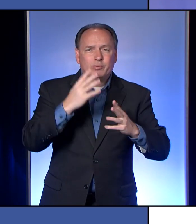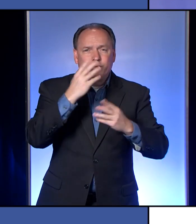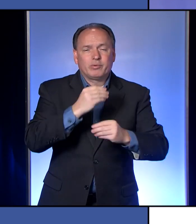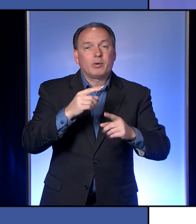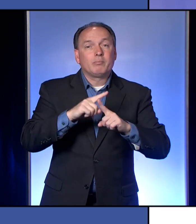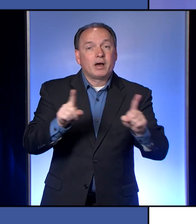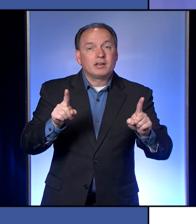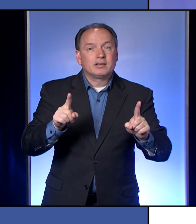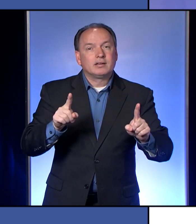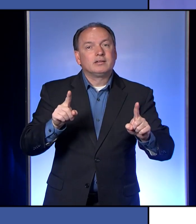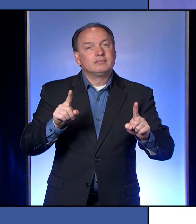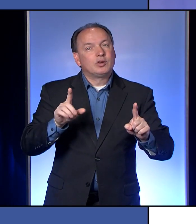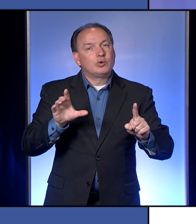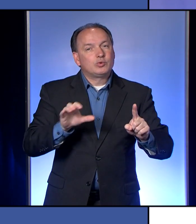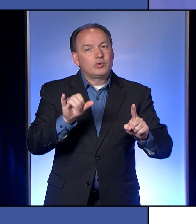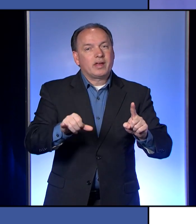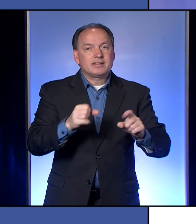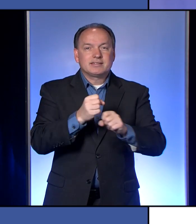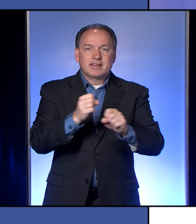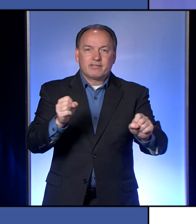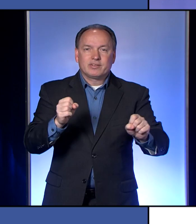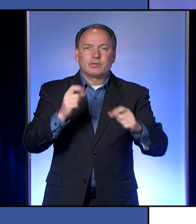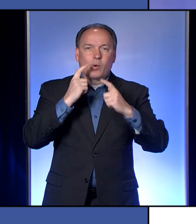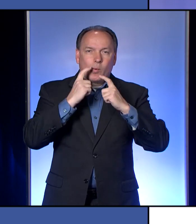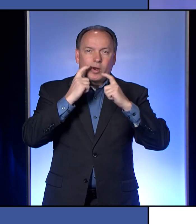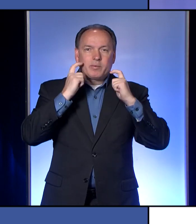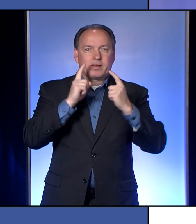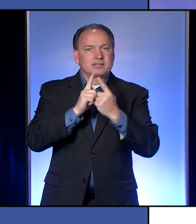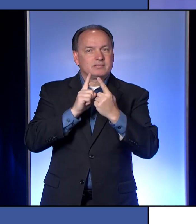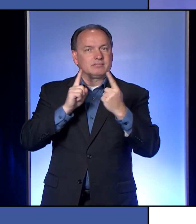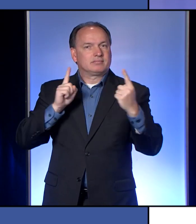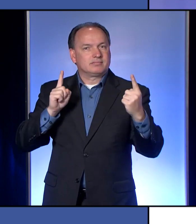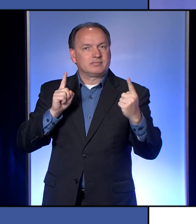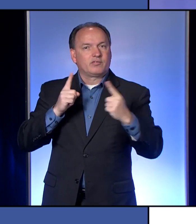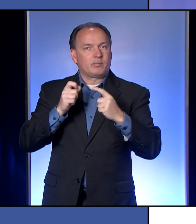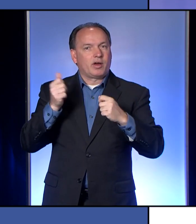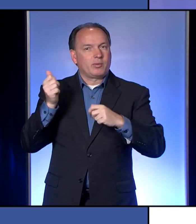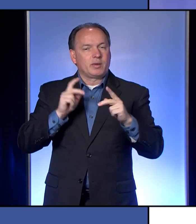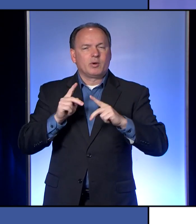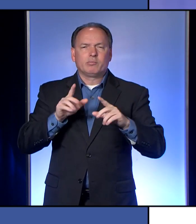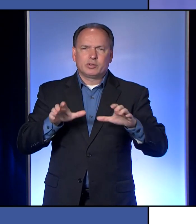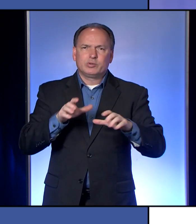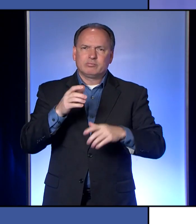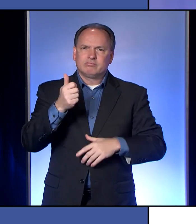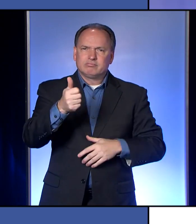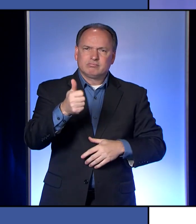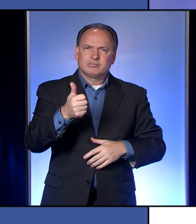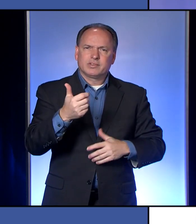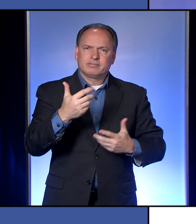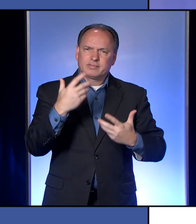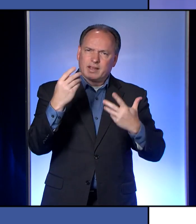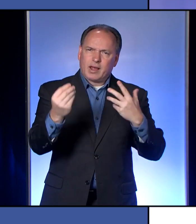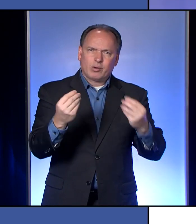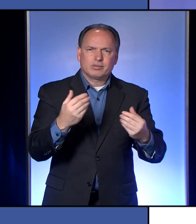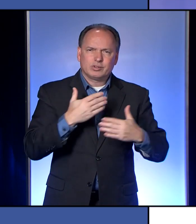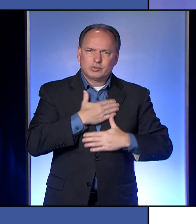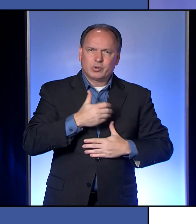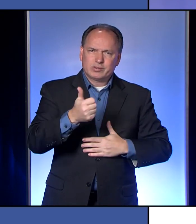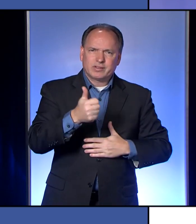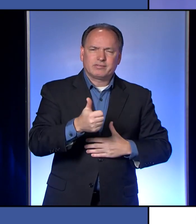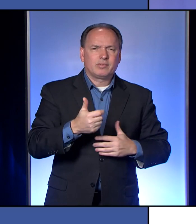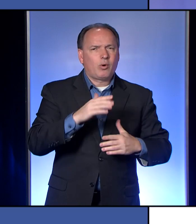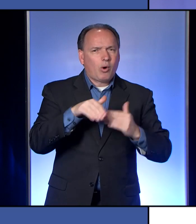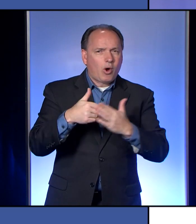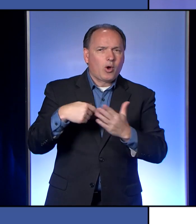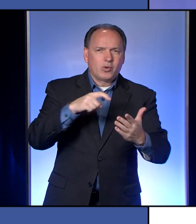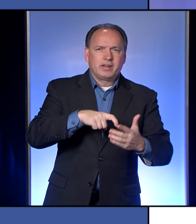very safely. Do it, wearing a mask, doing it by keeping socially distant from others. But do get out and enjoy yourselves. We all need